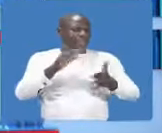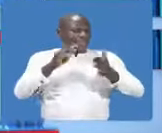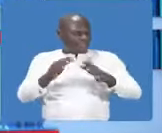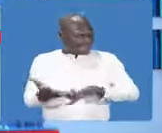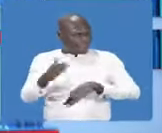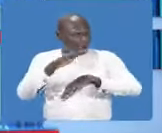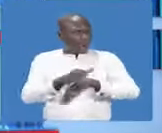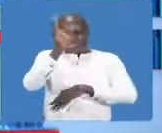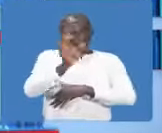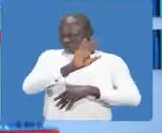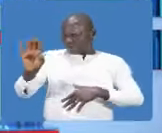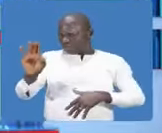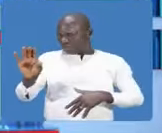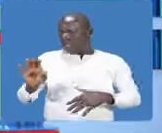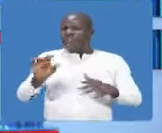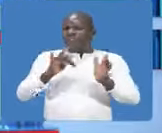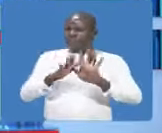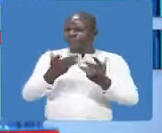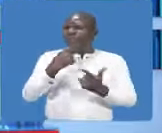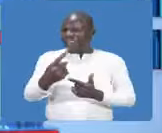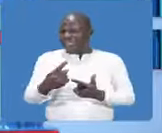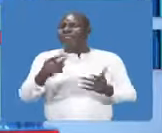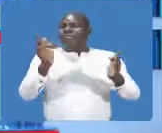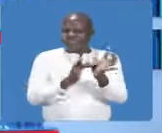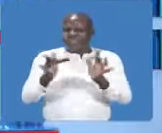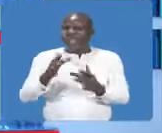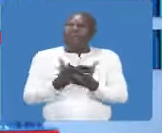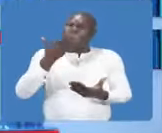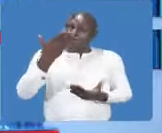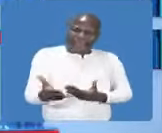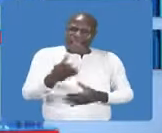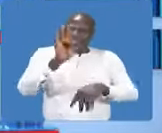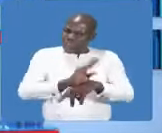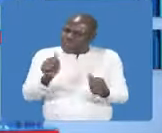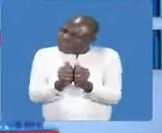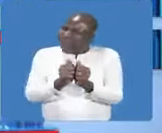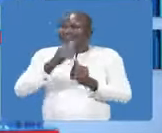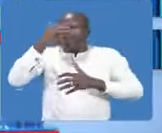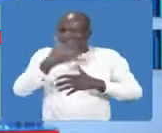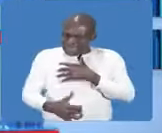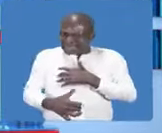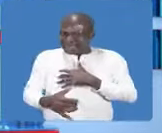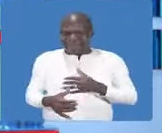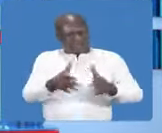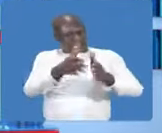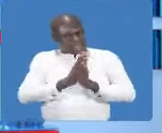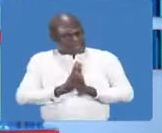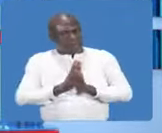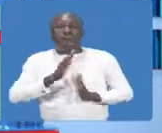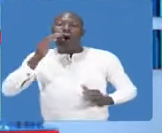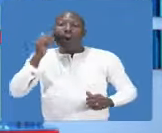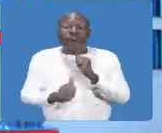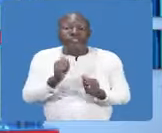ni moja no eto asore no na obi biara opɛ enkwagye ampa edema ne kra no ebebisa ne ho se asore